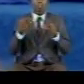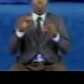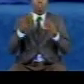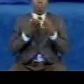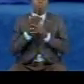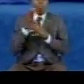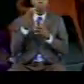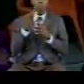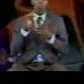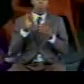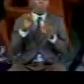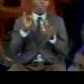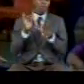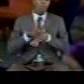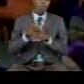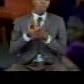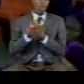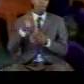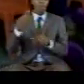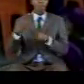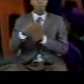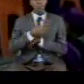Lord!